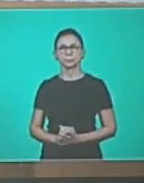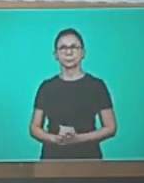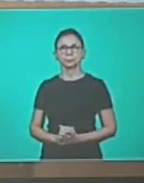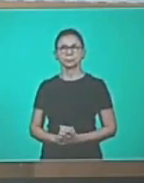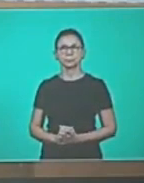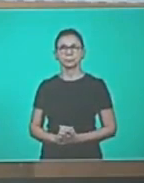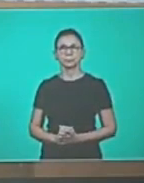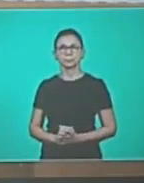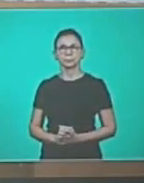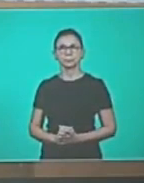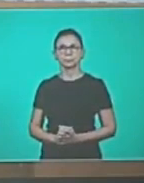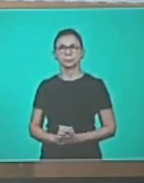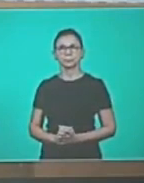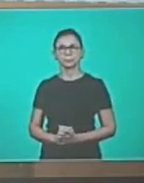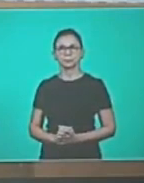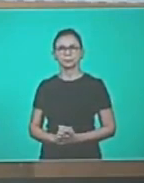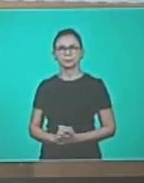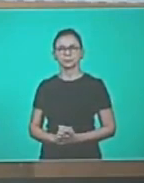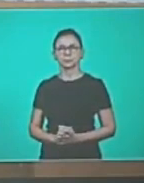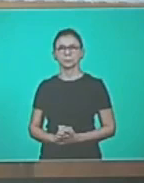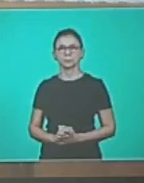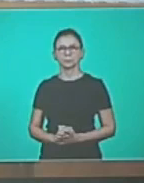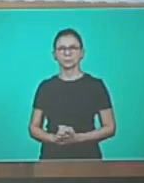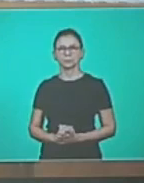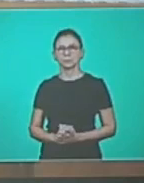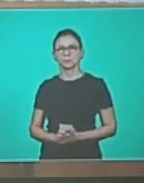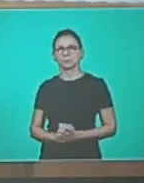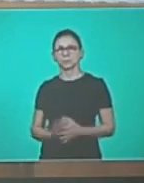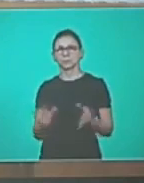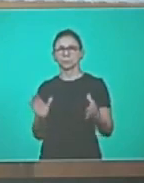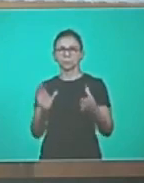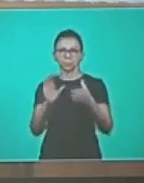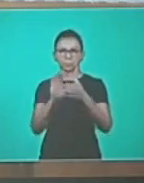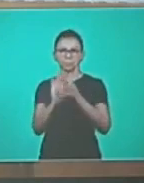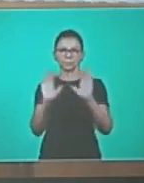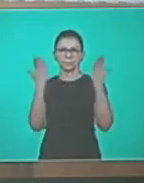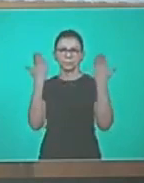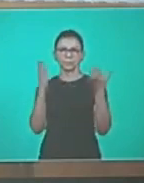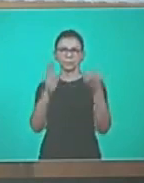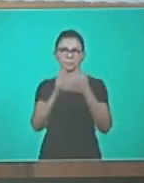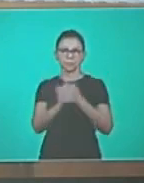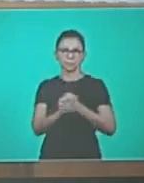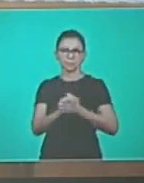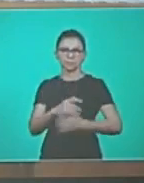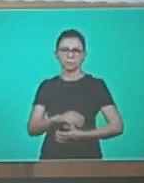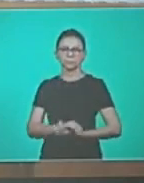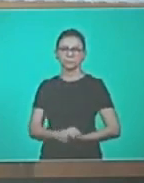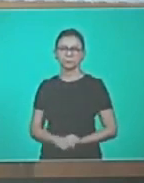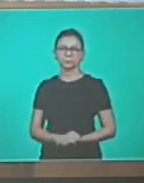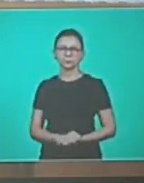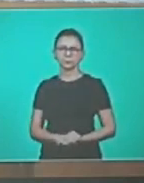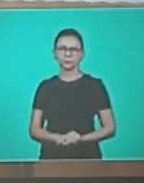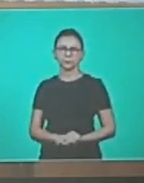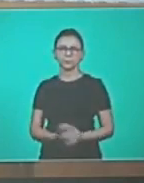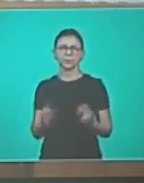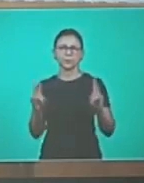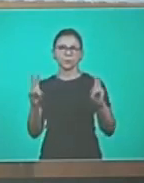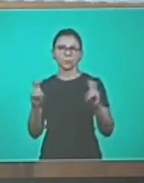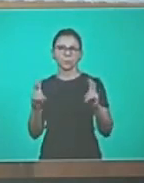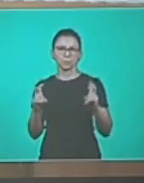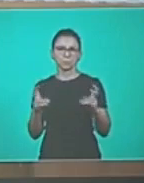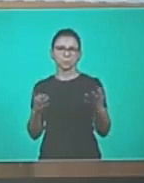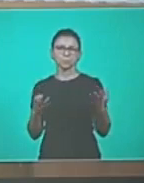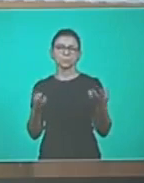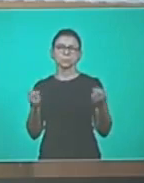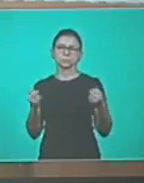The head of the household, and it invited everyone, and he found someone in the feast that was